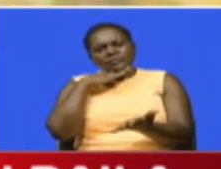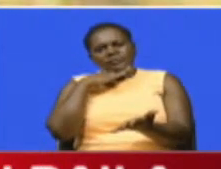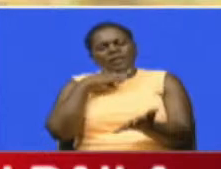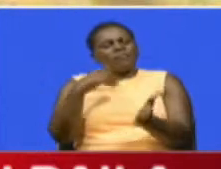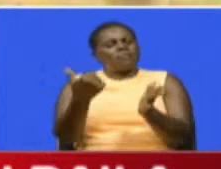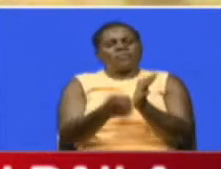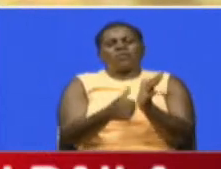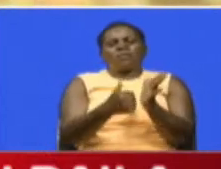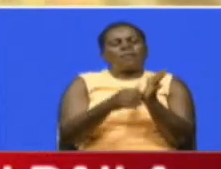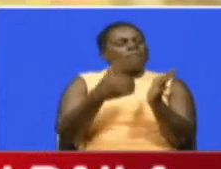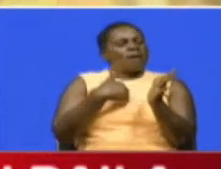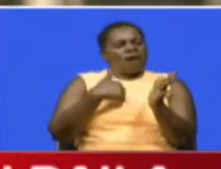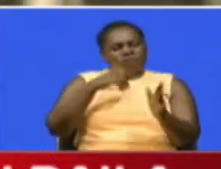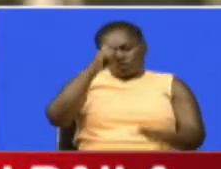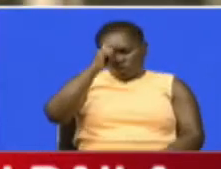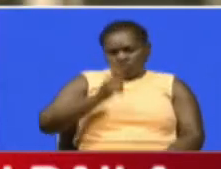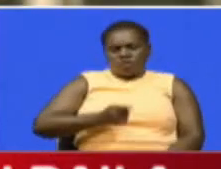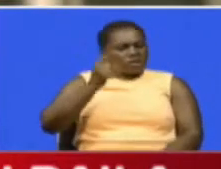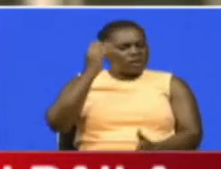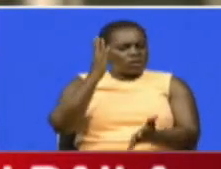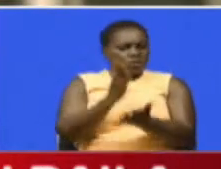a problem with our judiciary.